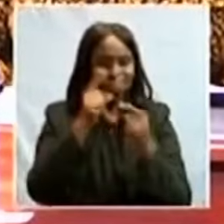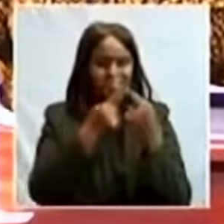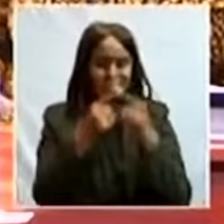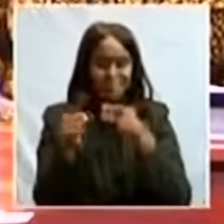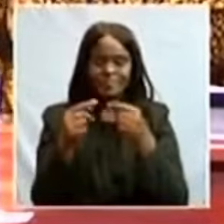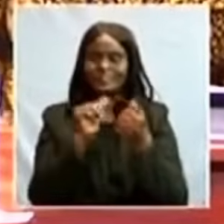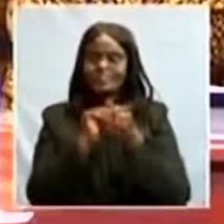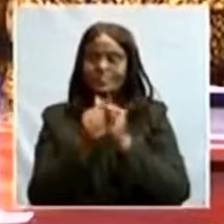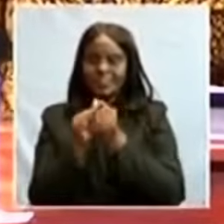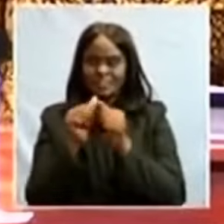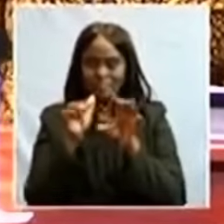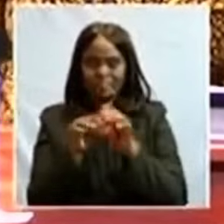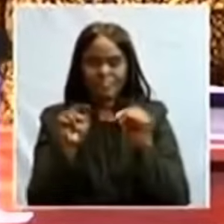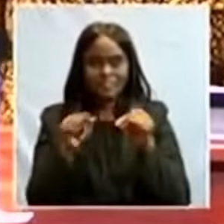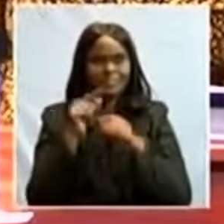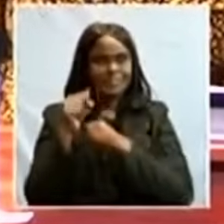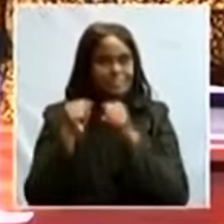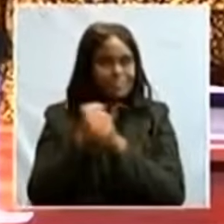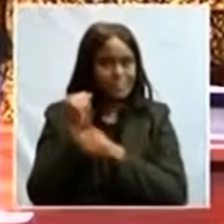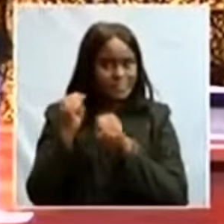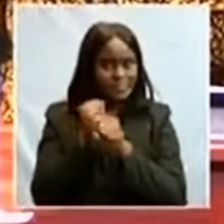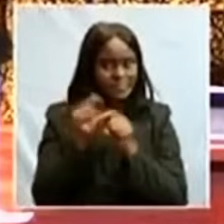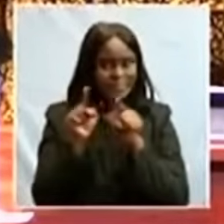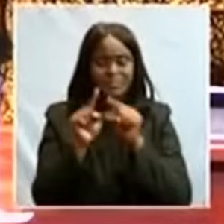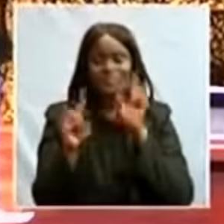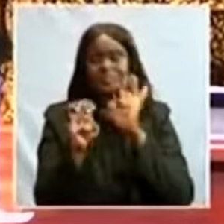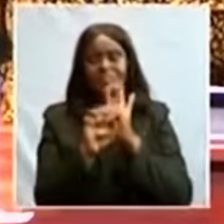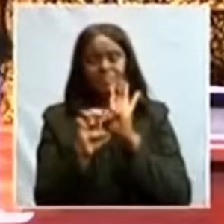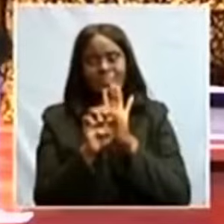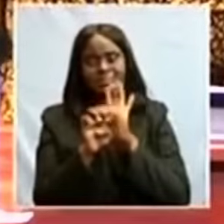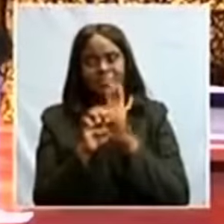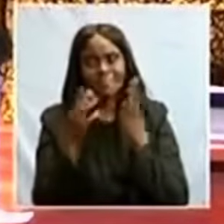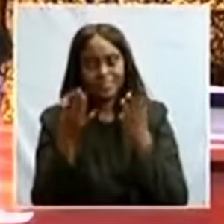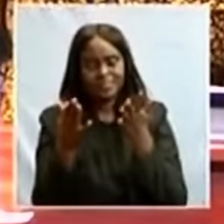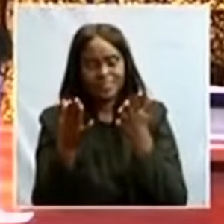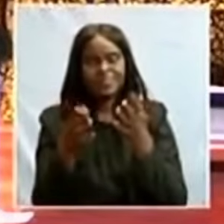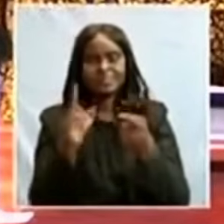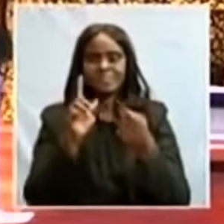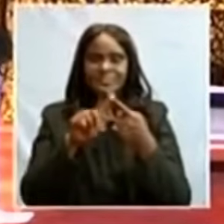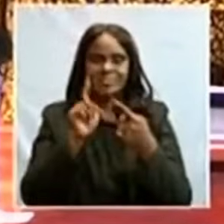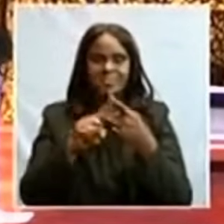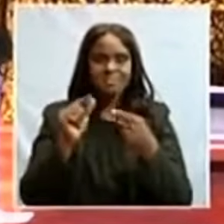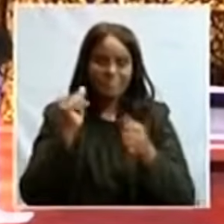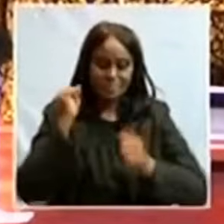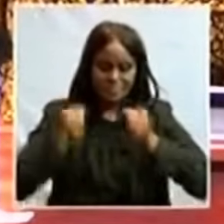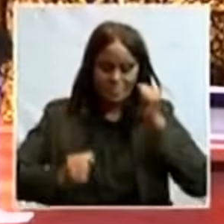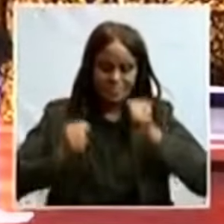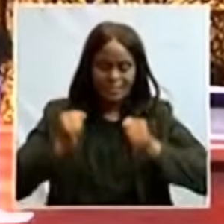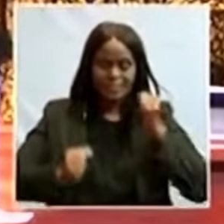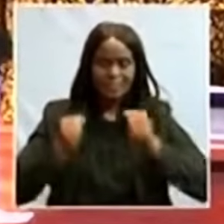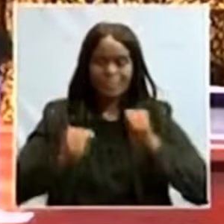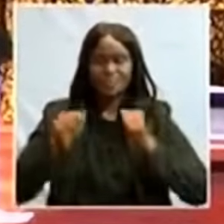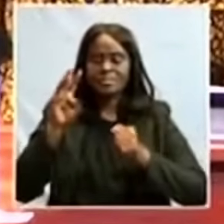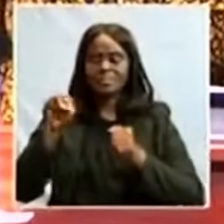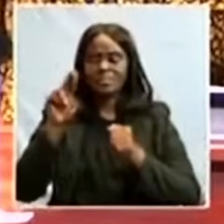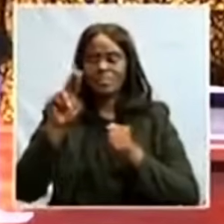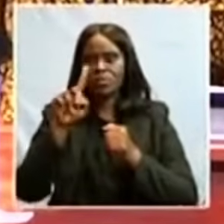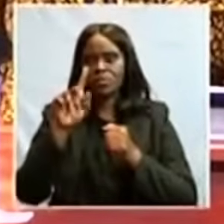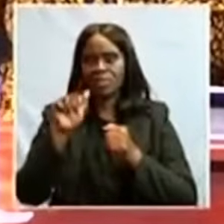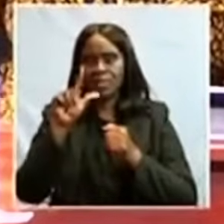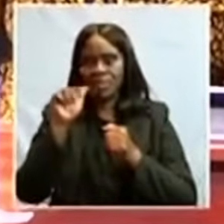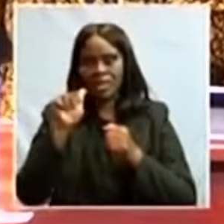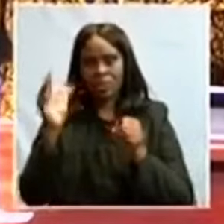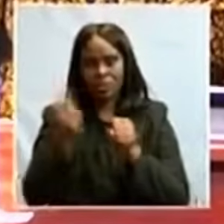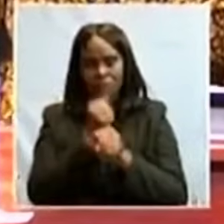disciplines in recent years, such as one in athletics, where Mzara Samkonga won